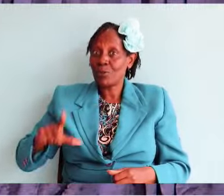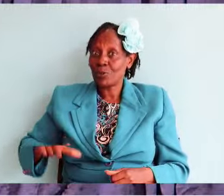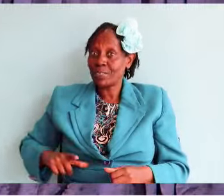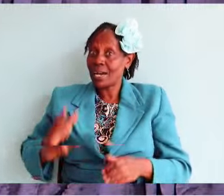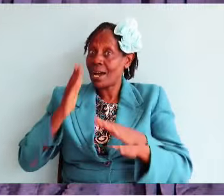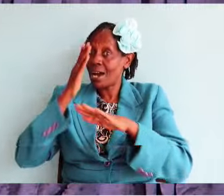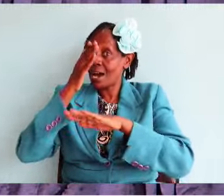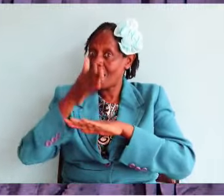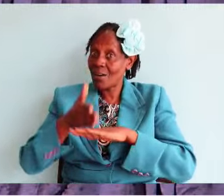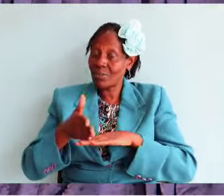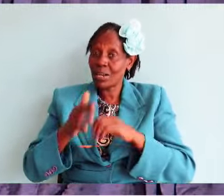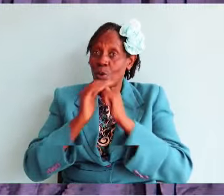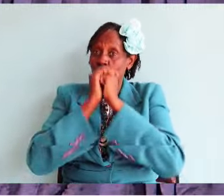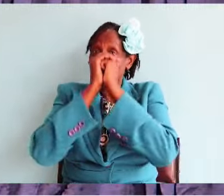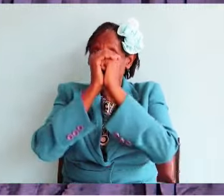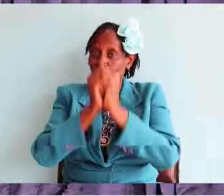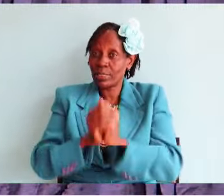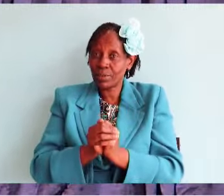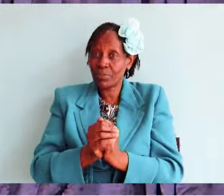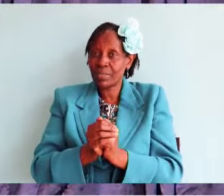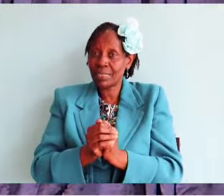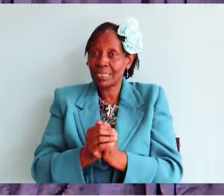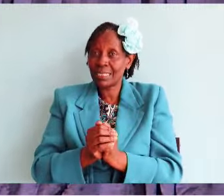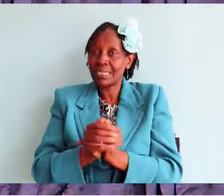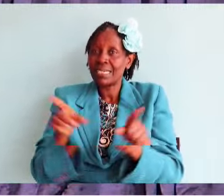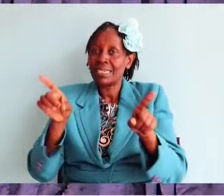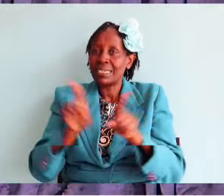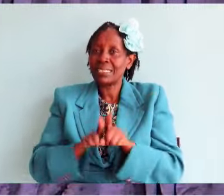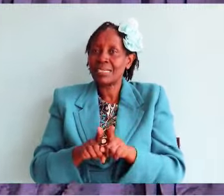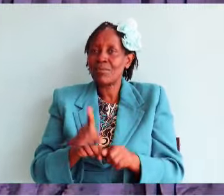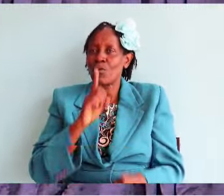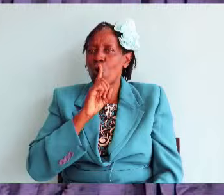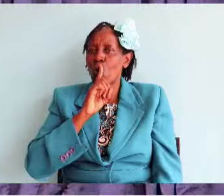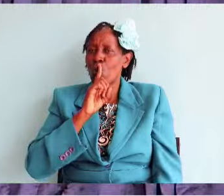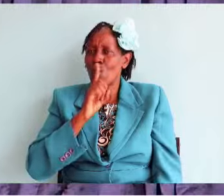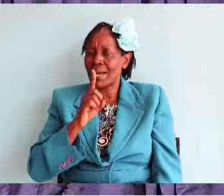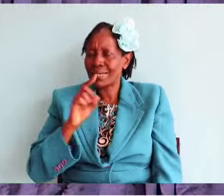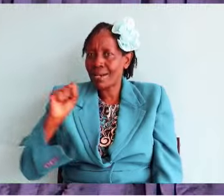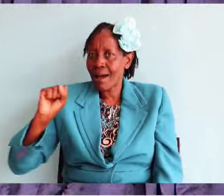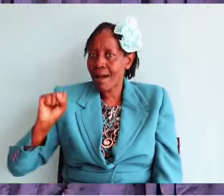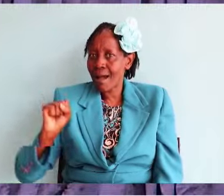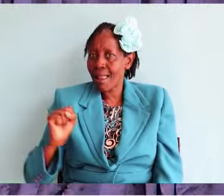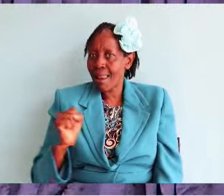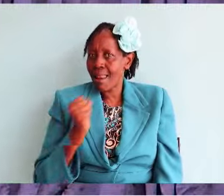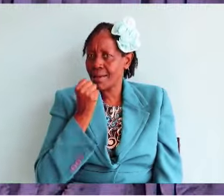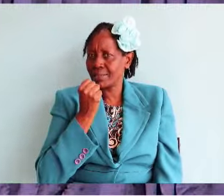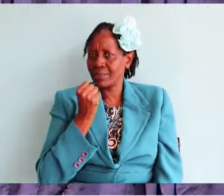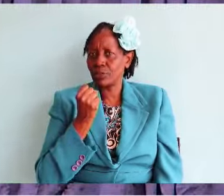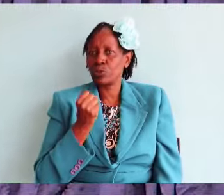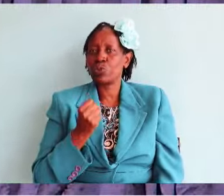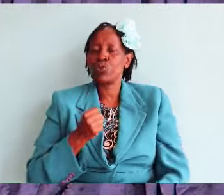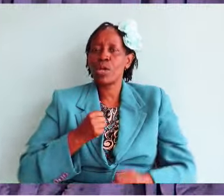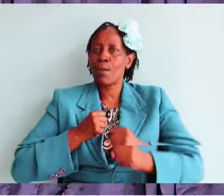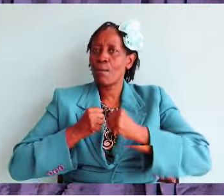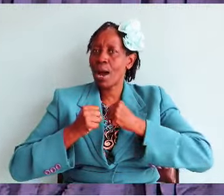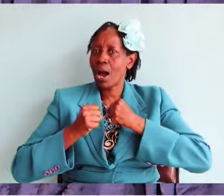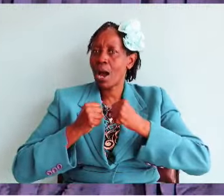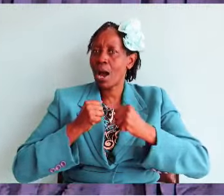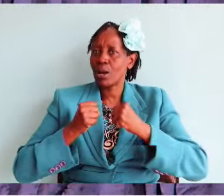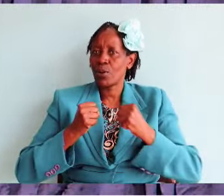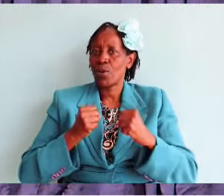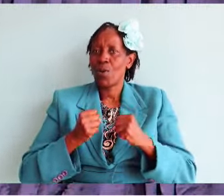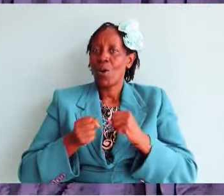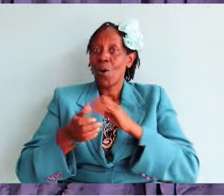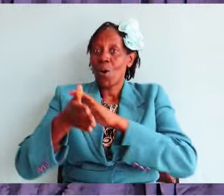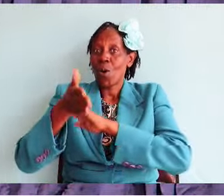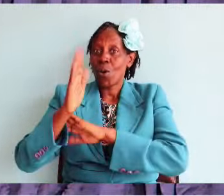people the same way God commanded him, arise, let us go into the battle. You see, God